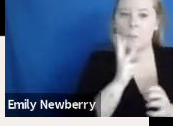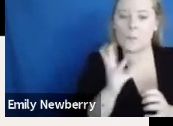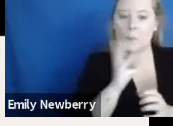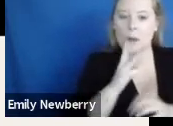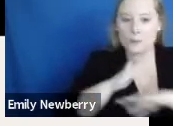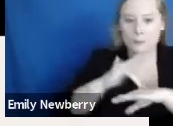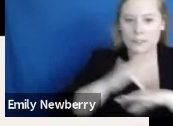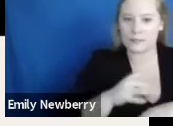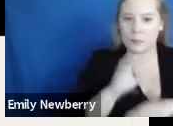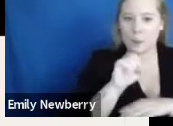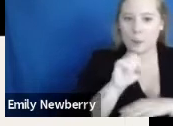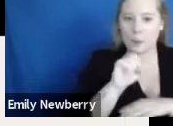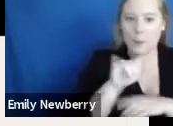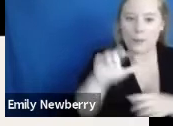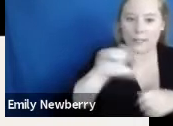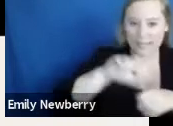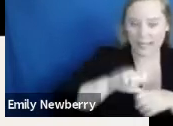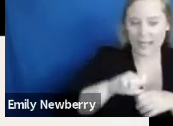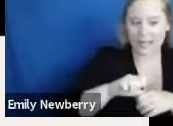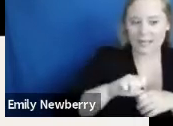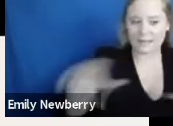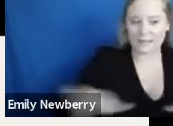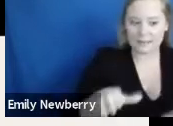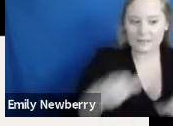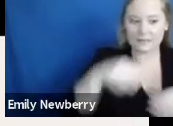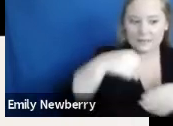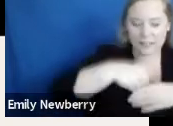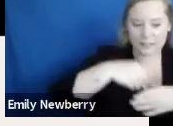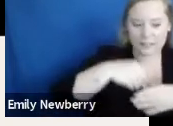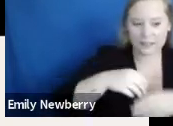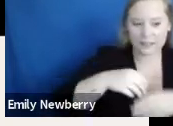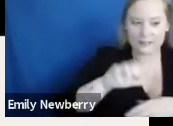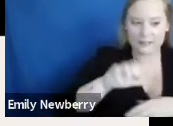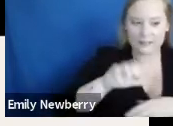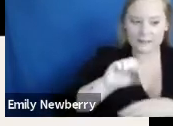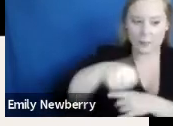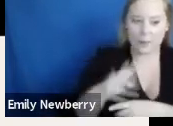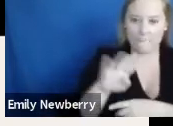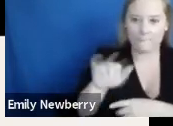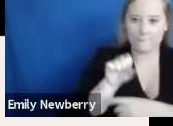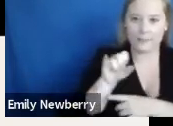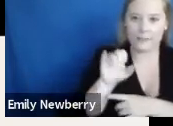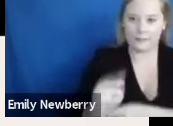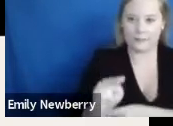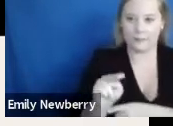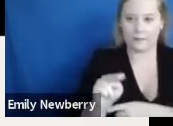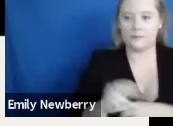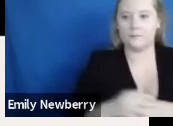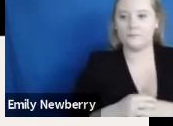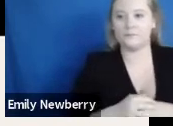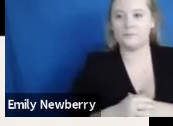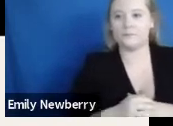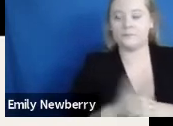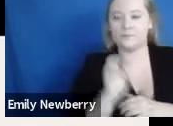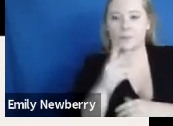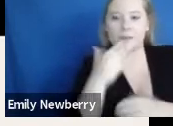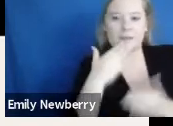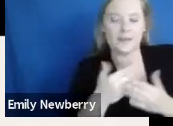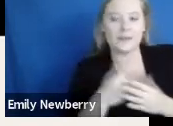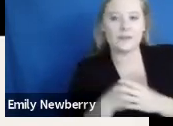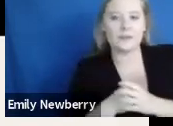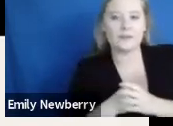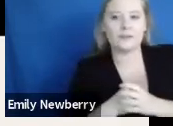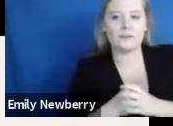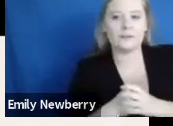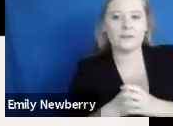and gas activities in the San Juan Basin. Tom? Okay, thanks. Let's see if this